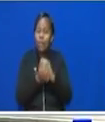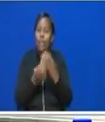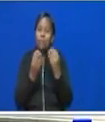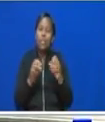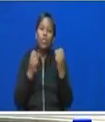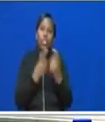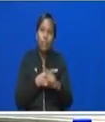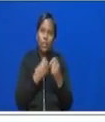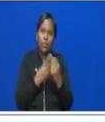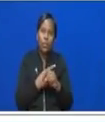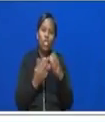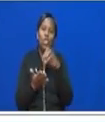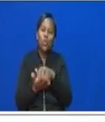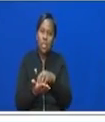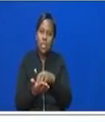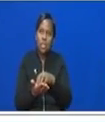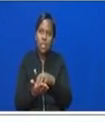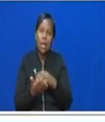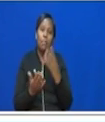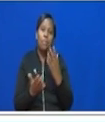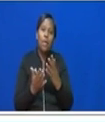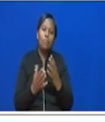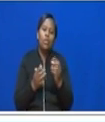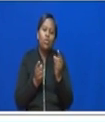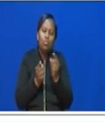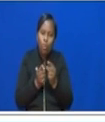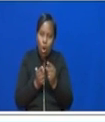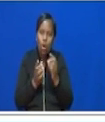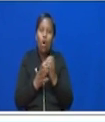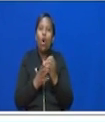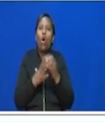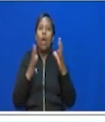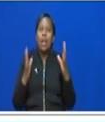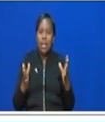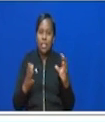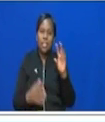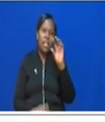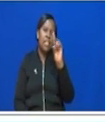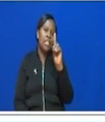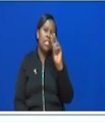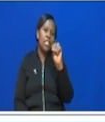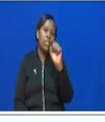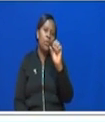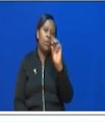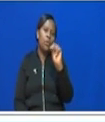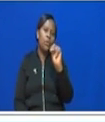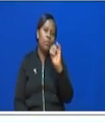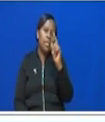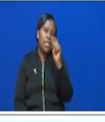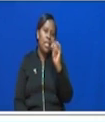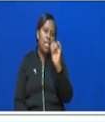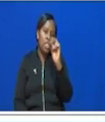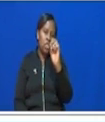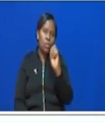into different units, that is, smaller or larger denominations.